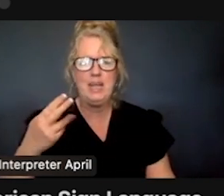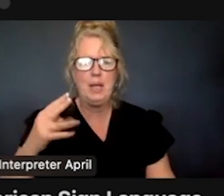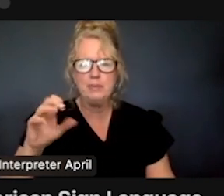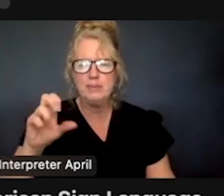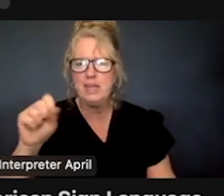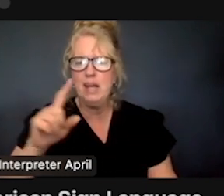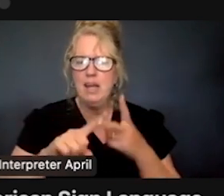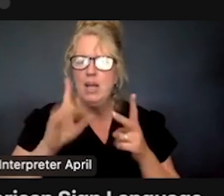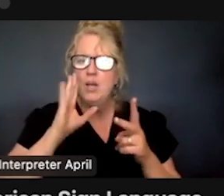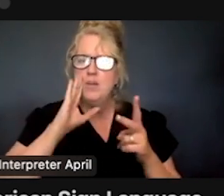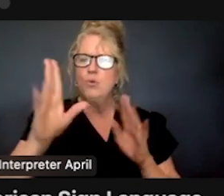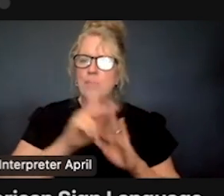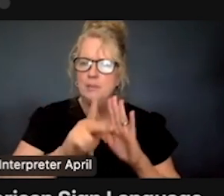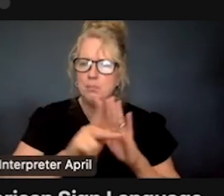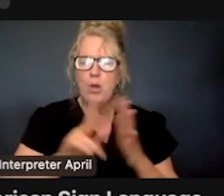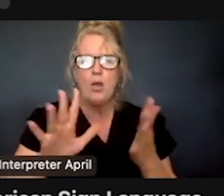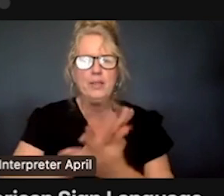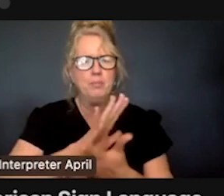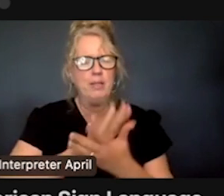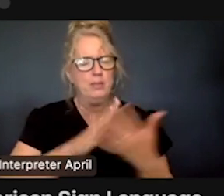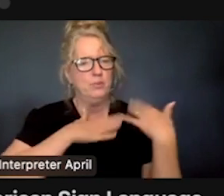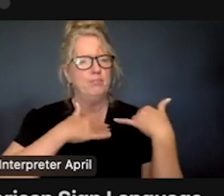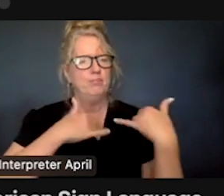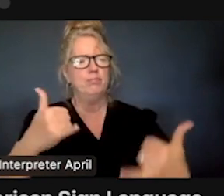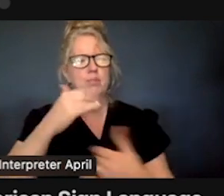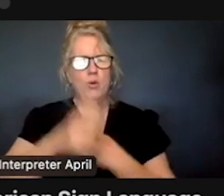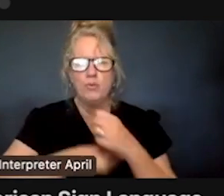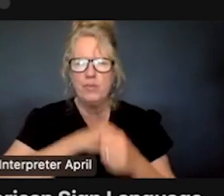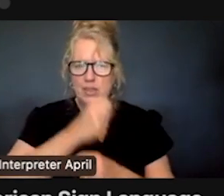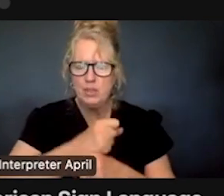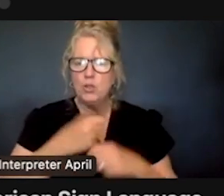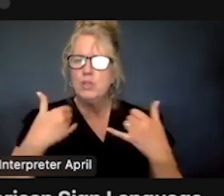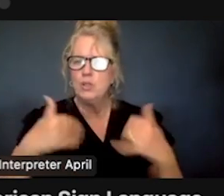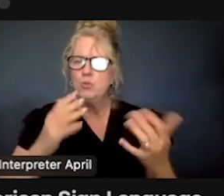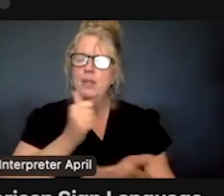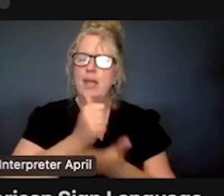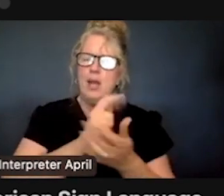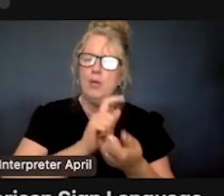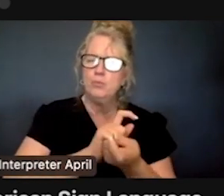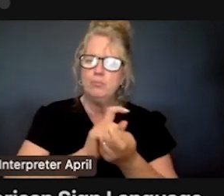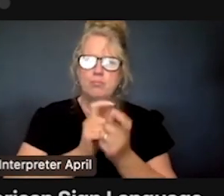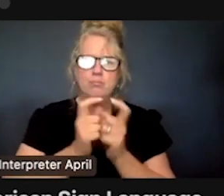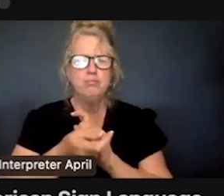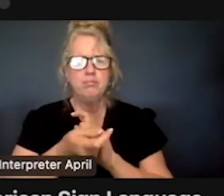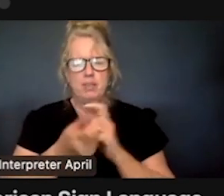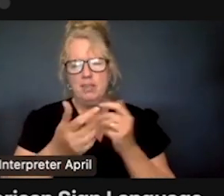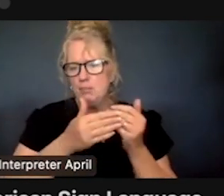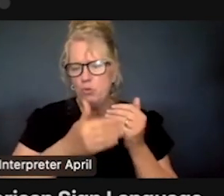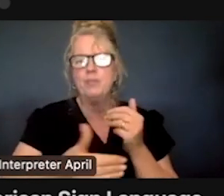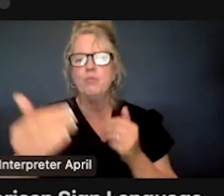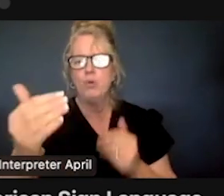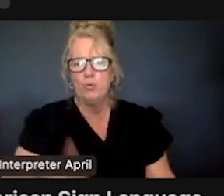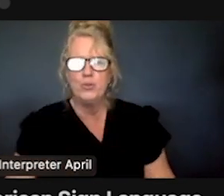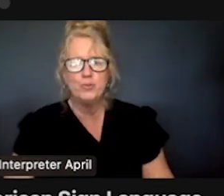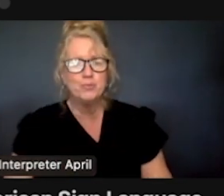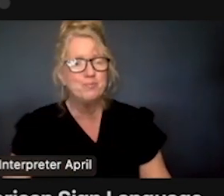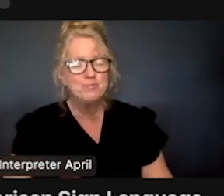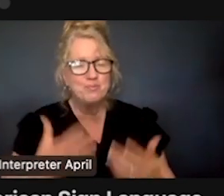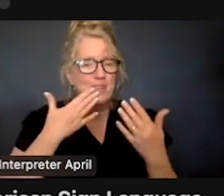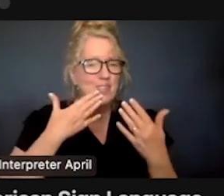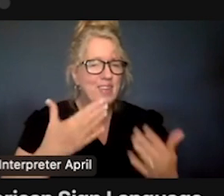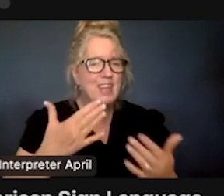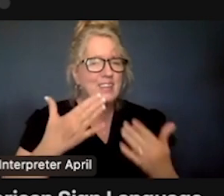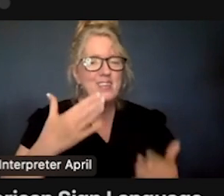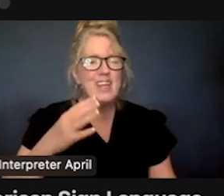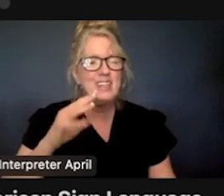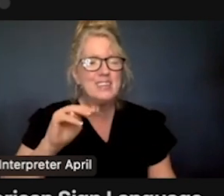these policy papers over the years, as they really do help shape the narrative and moving us all forward. And that's it. Thanks. Thanks,